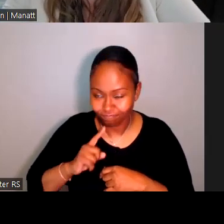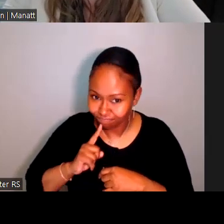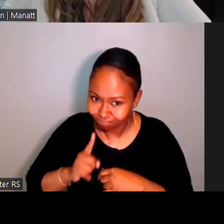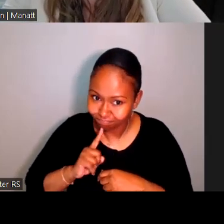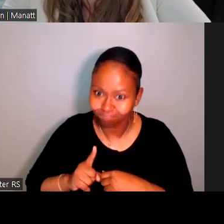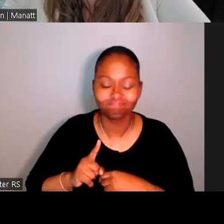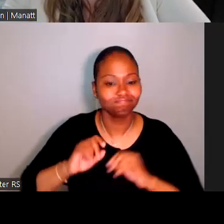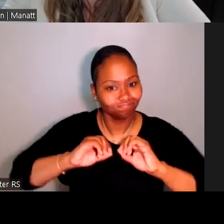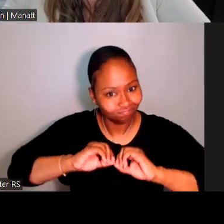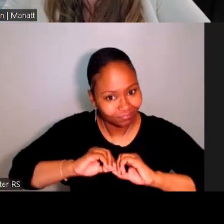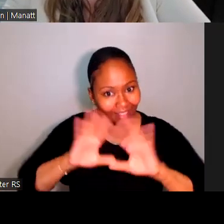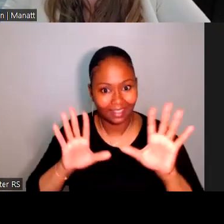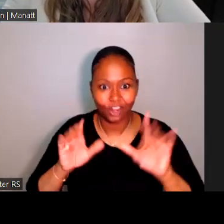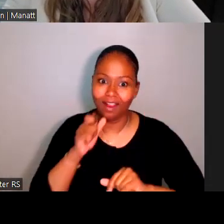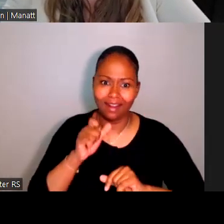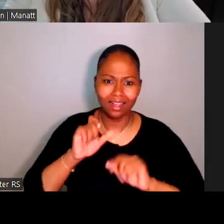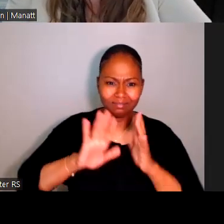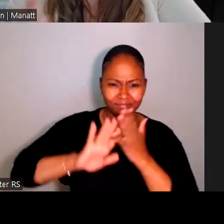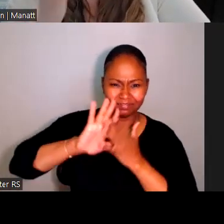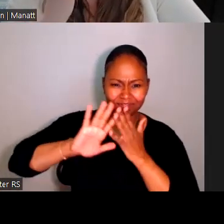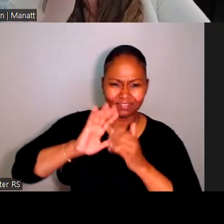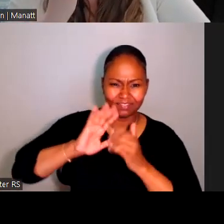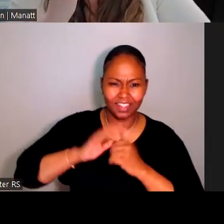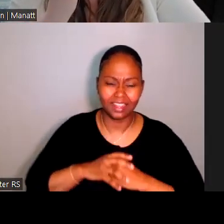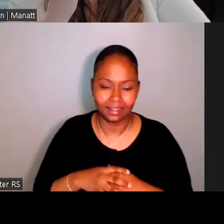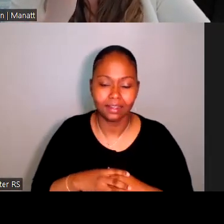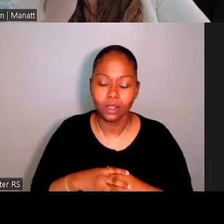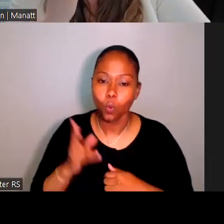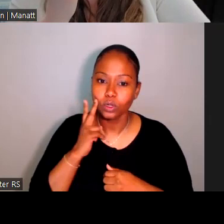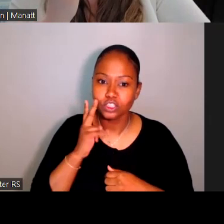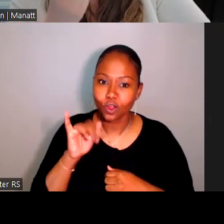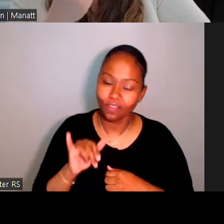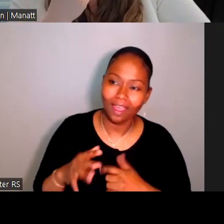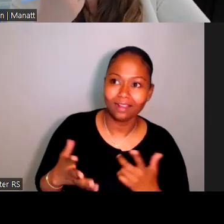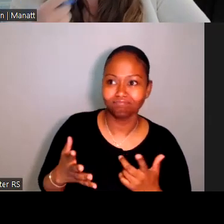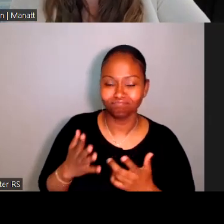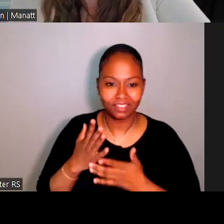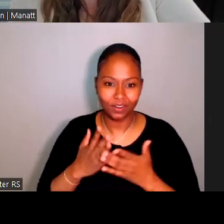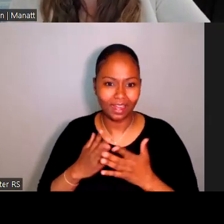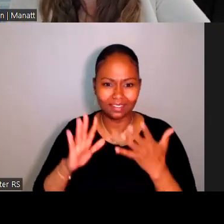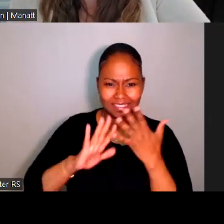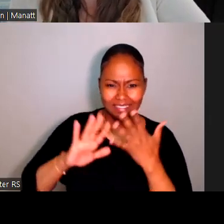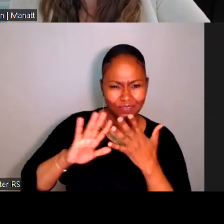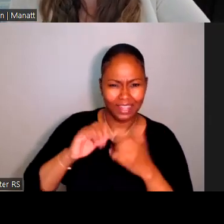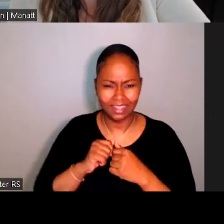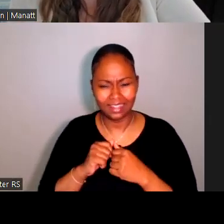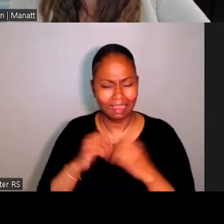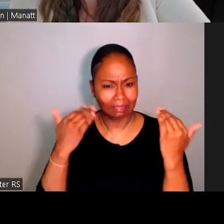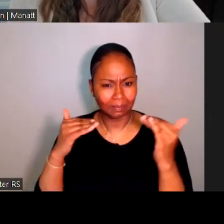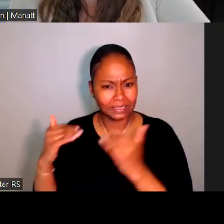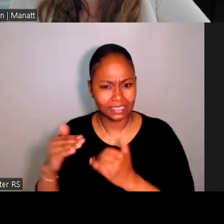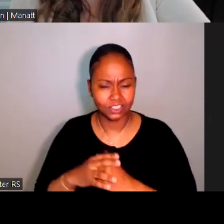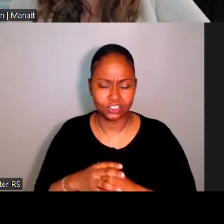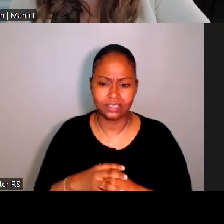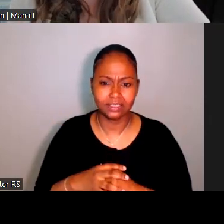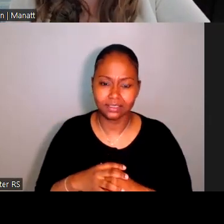things we saw where there were just sort of arbitrary limitations that it has